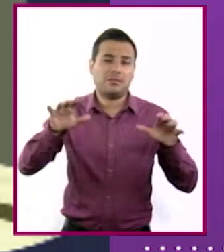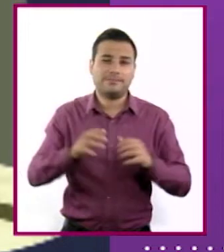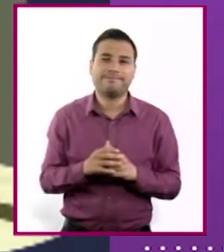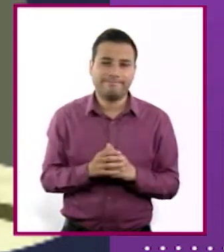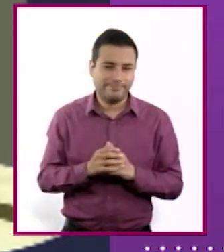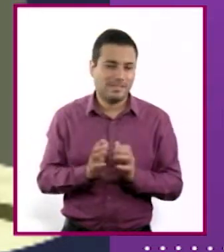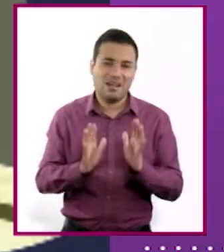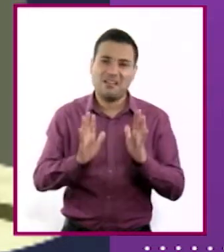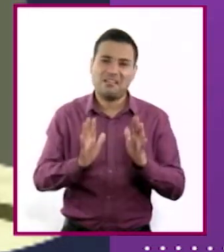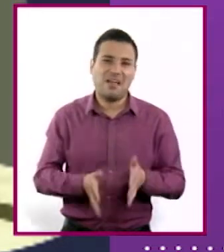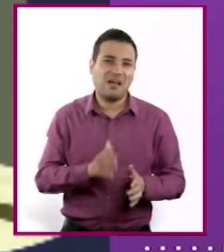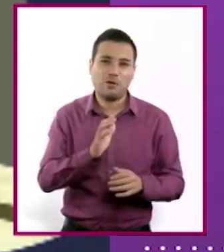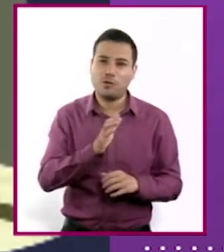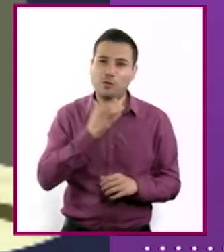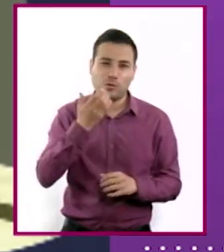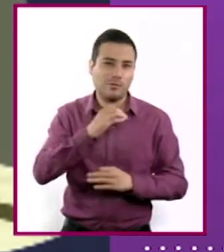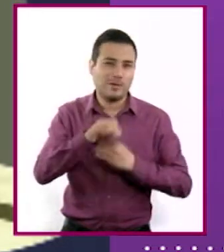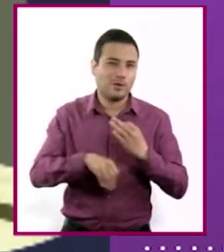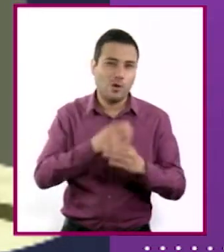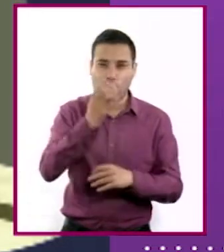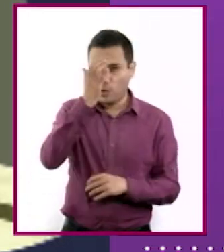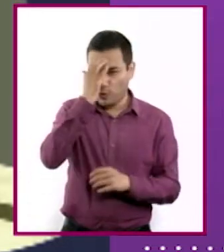legend.